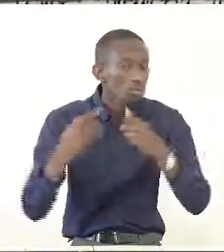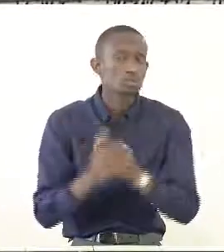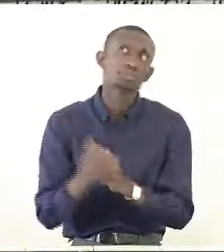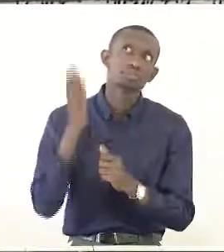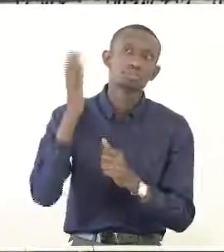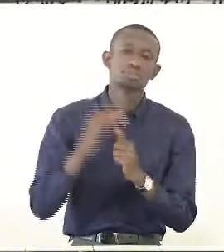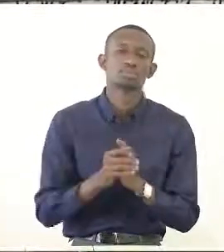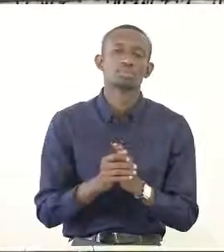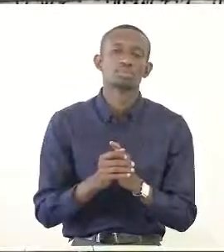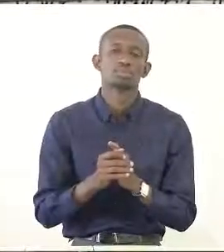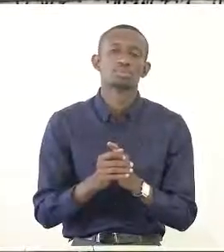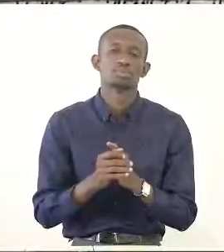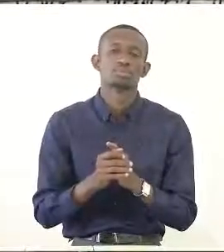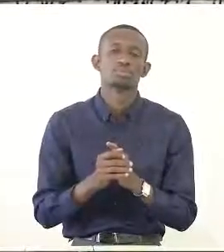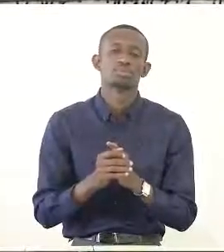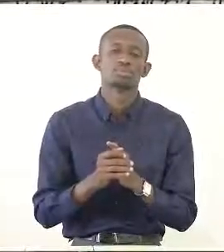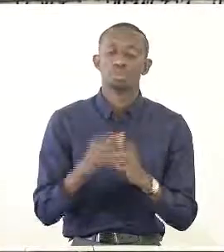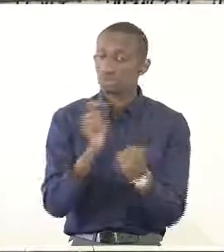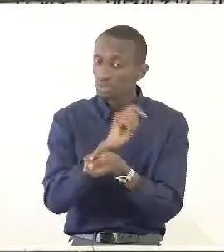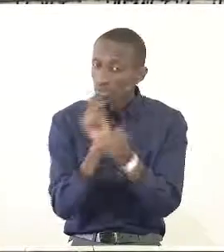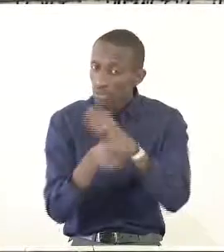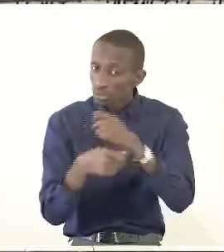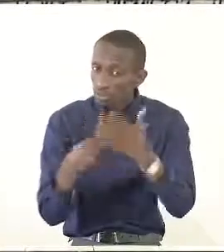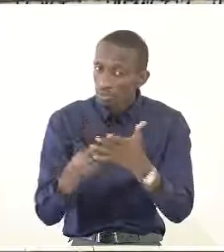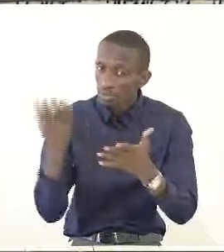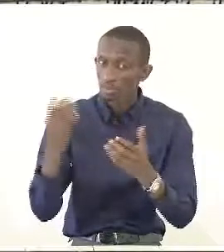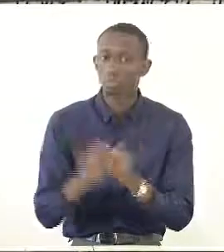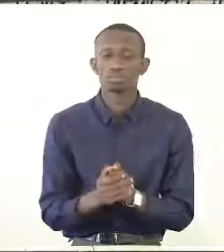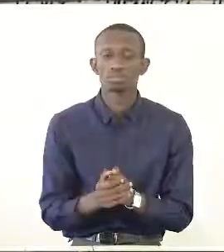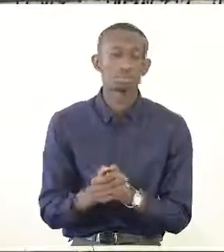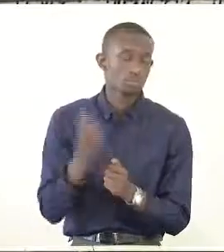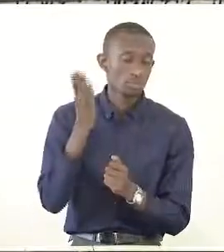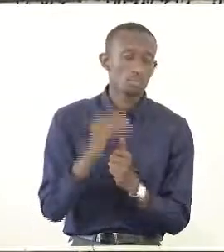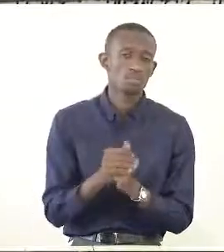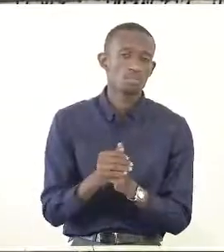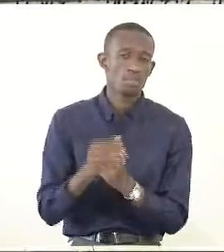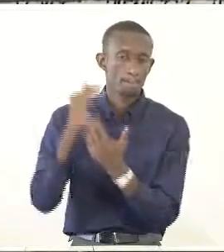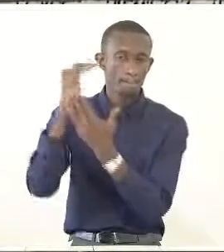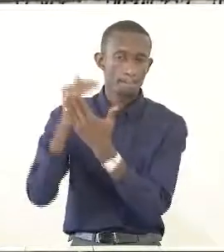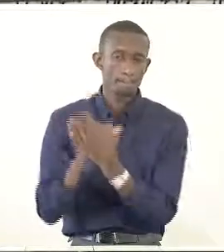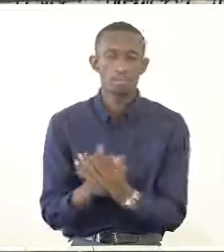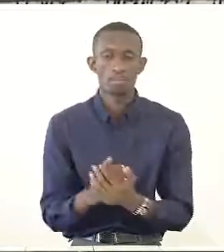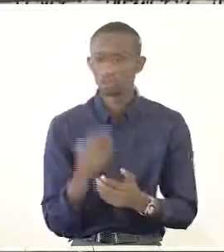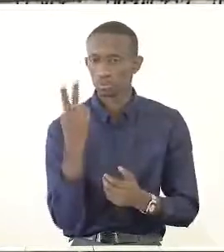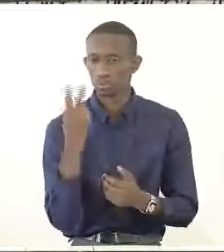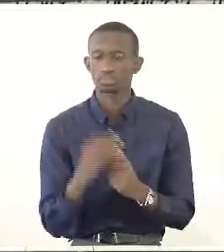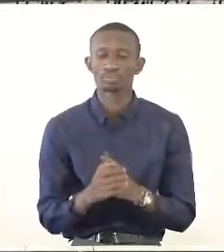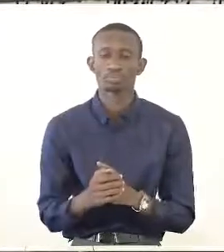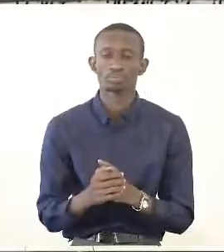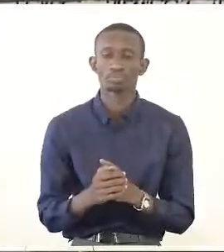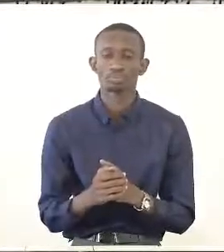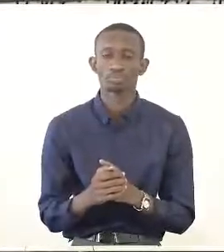change of the variable. This is the part 2, because already we know how to